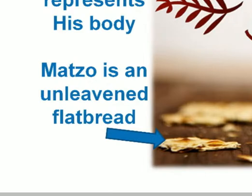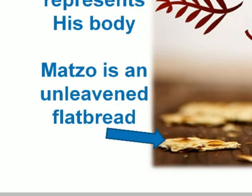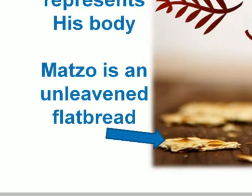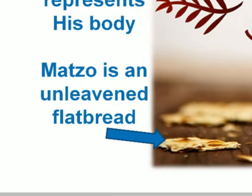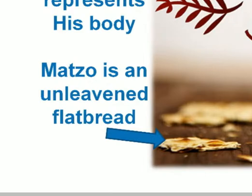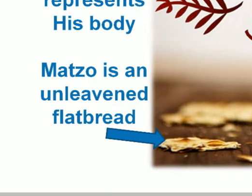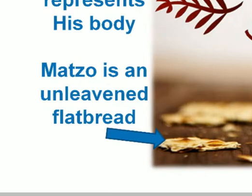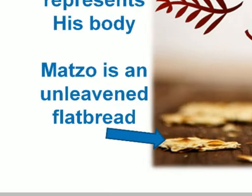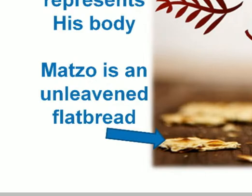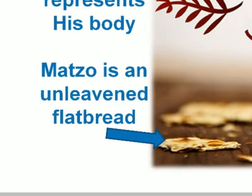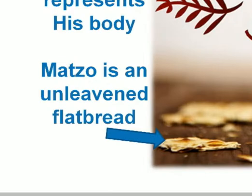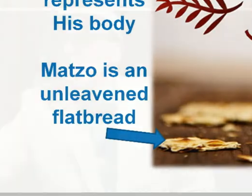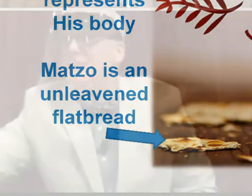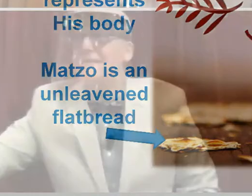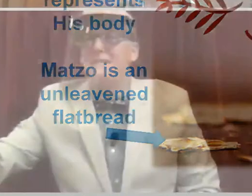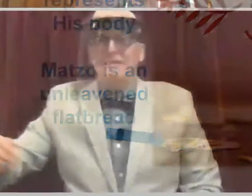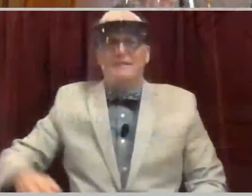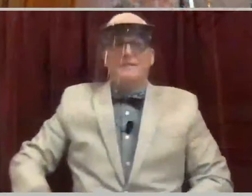the